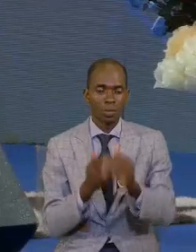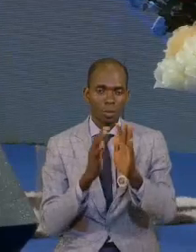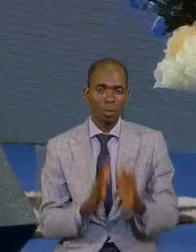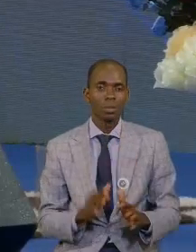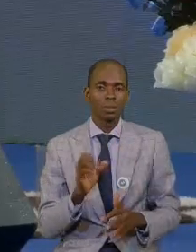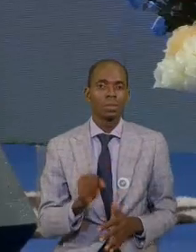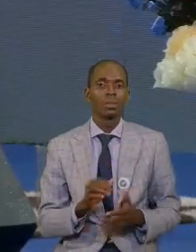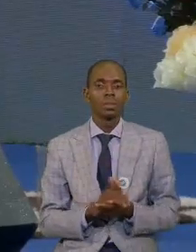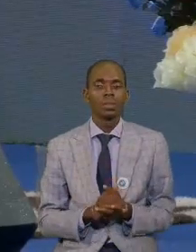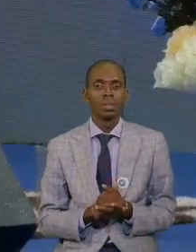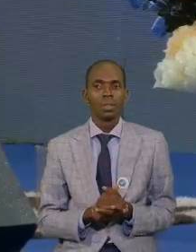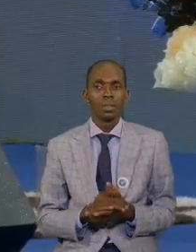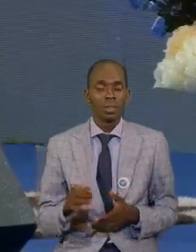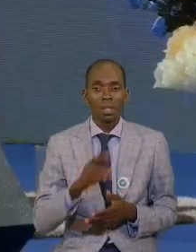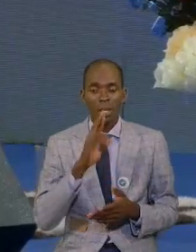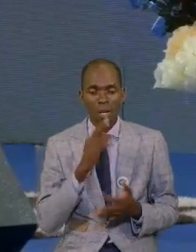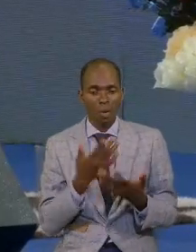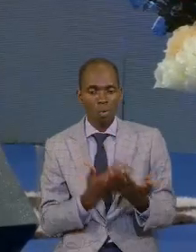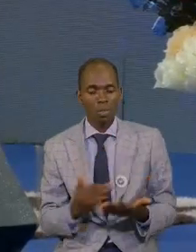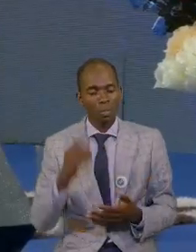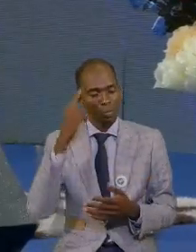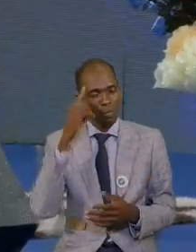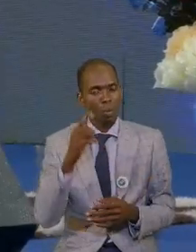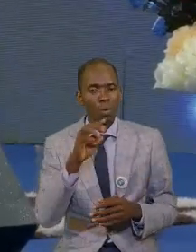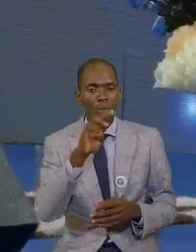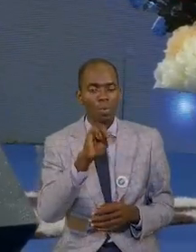They have written for us Matthew, Mark, Luke, and John.